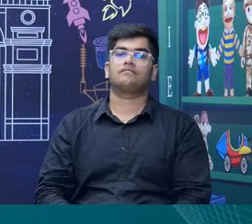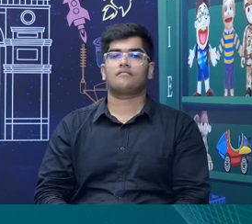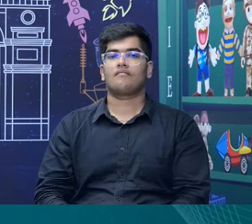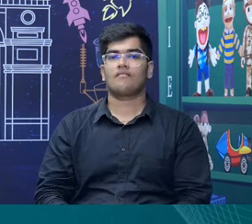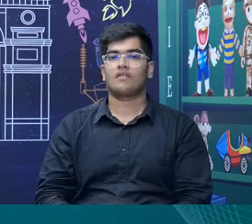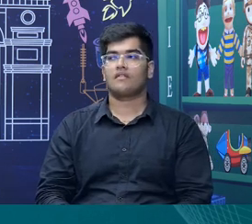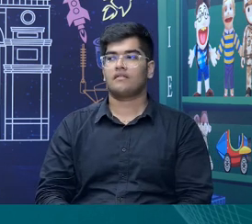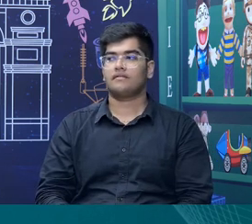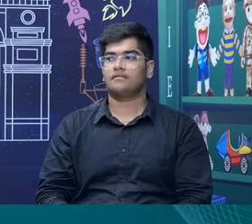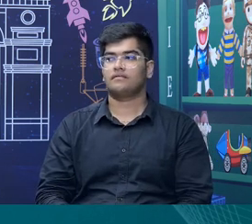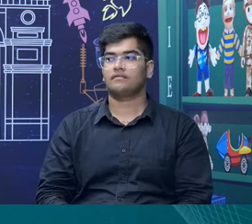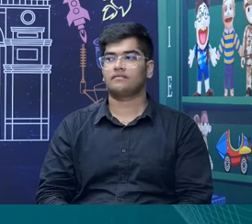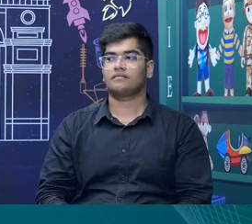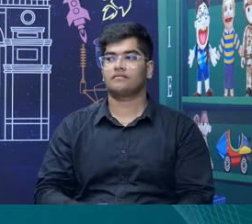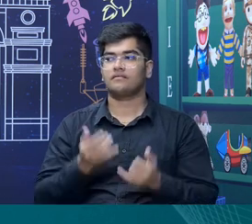this thing